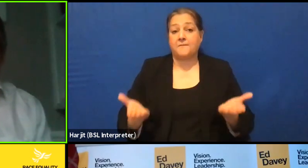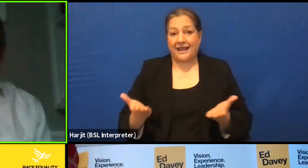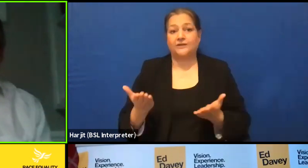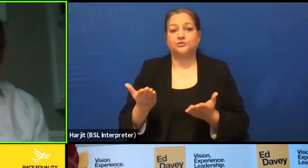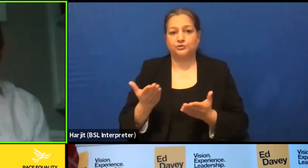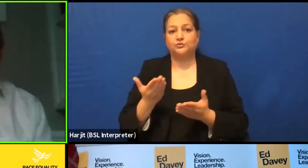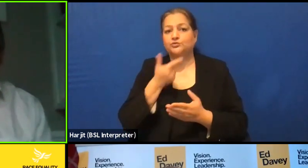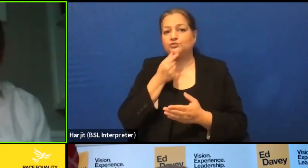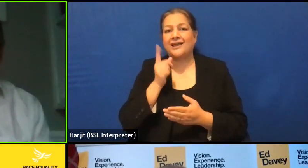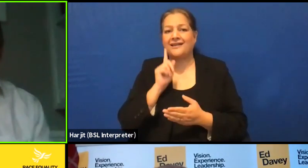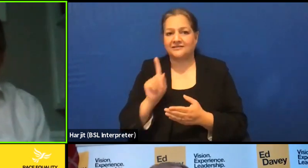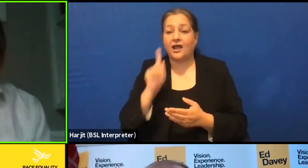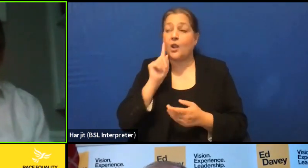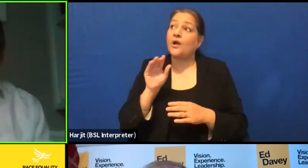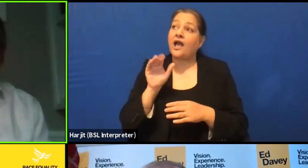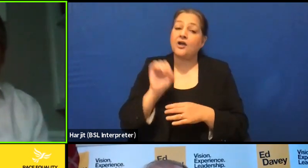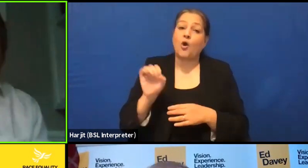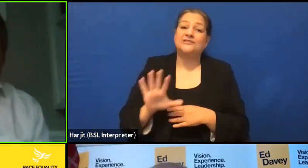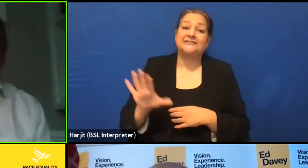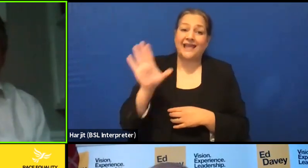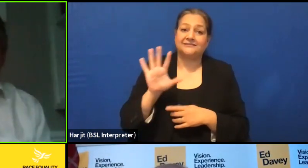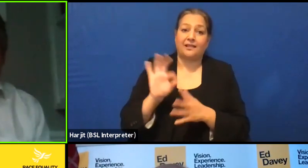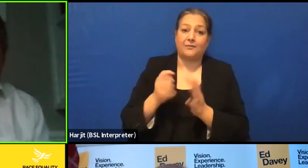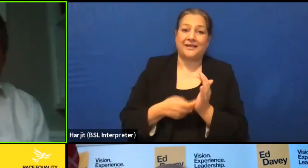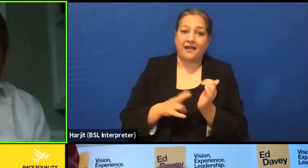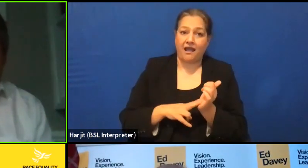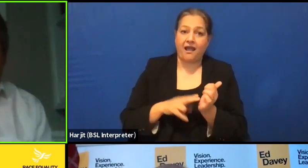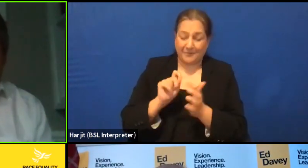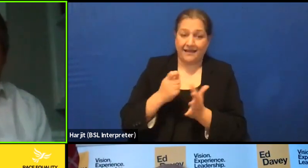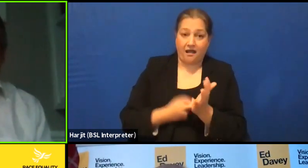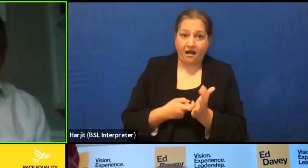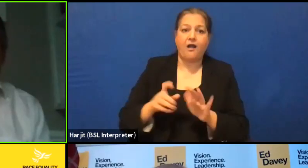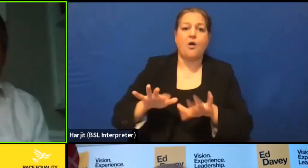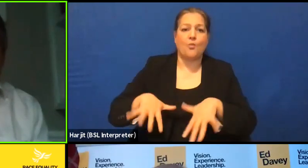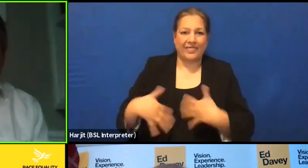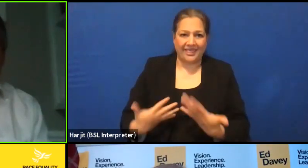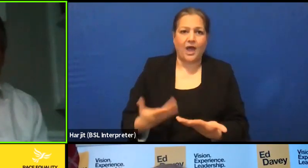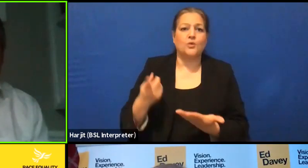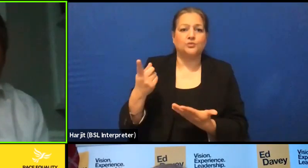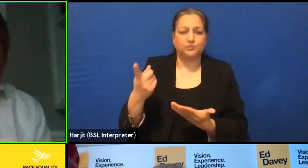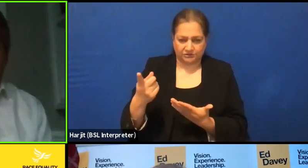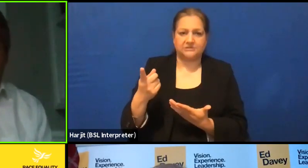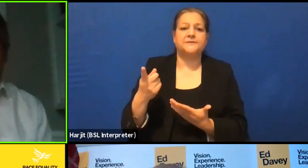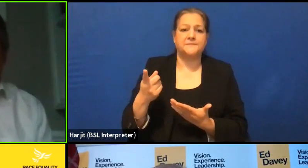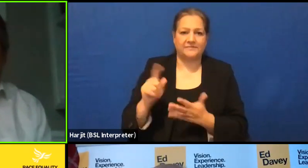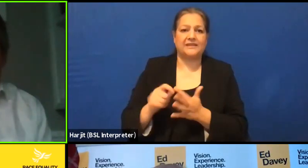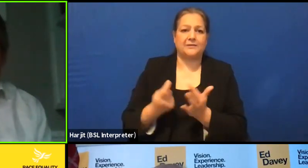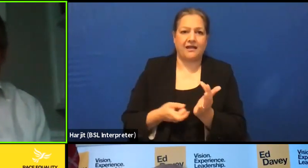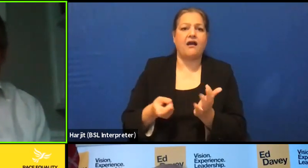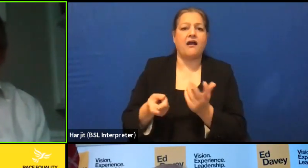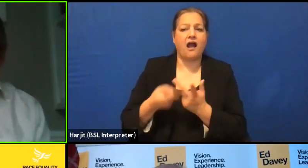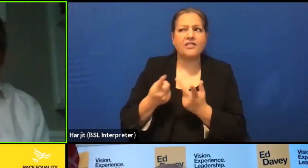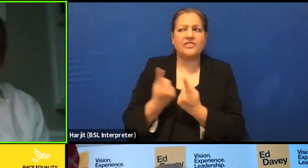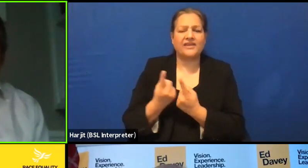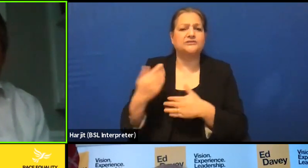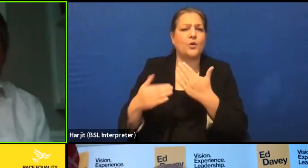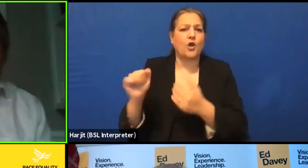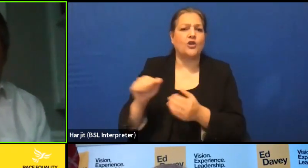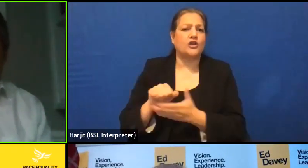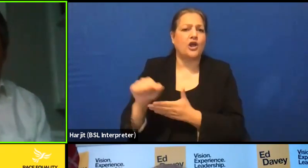continental political systems with PR, without PR, there are other things going on, I think, in cultures about diversity. If we look at our